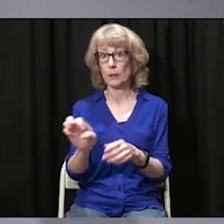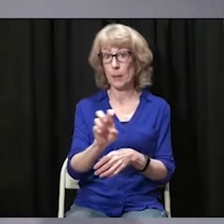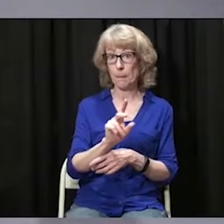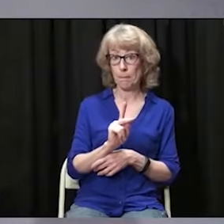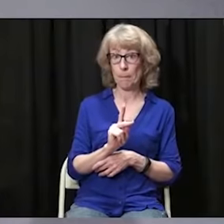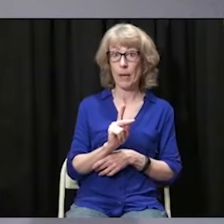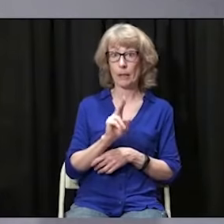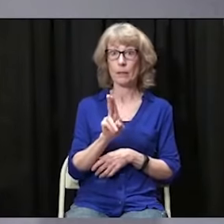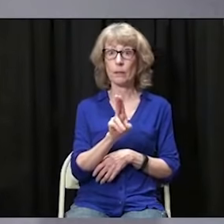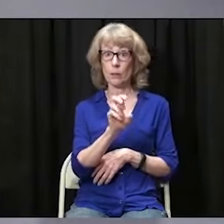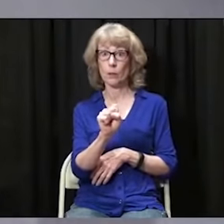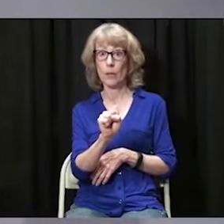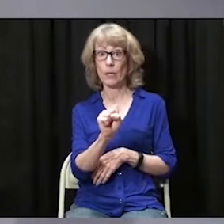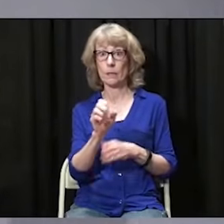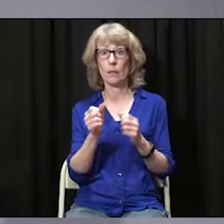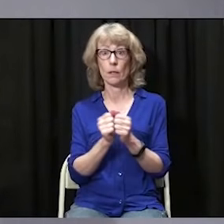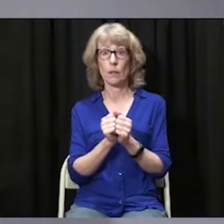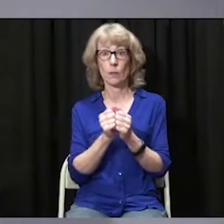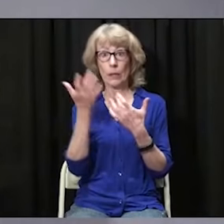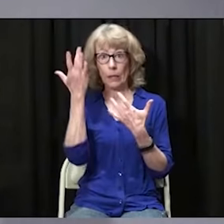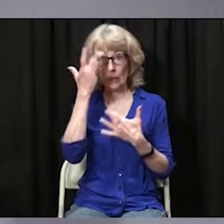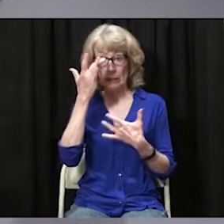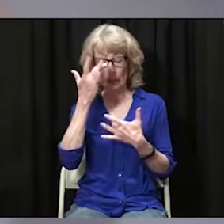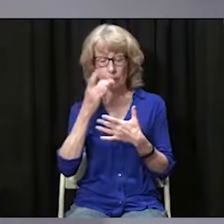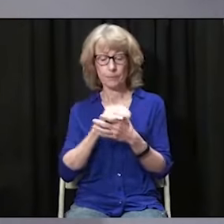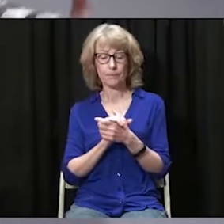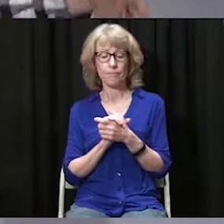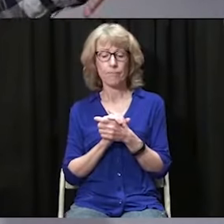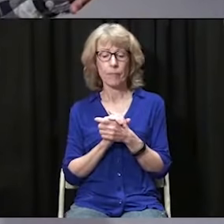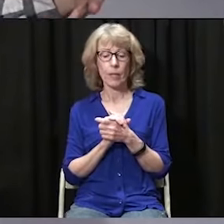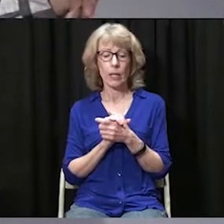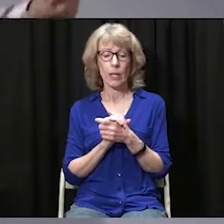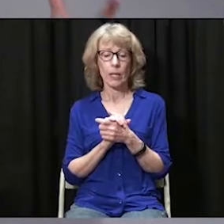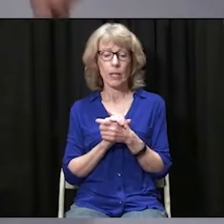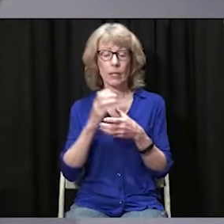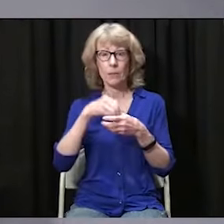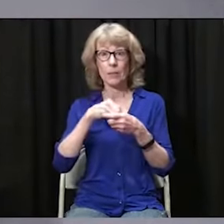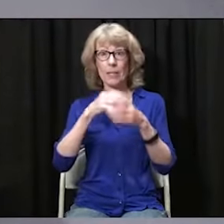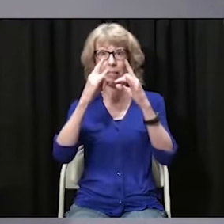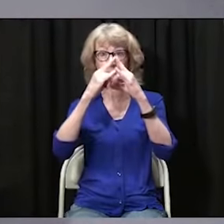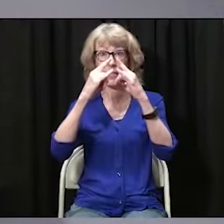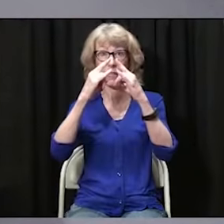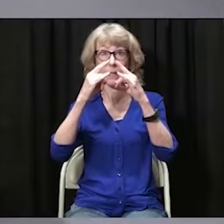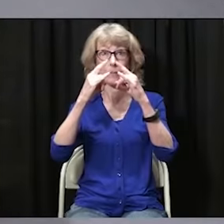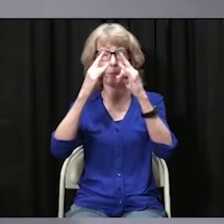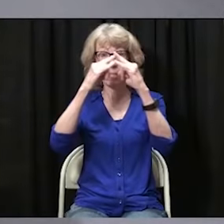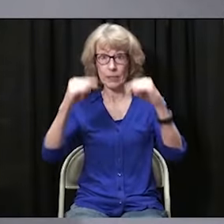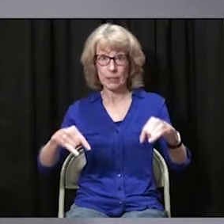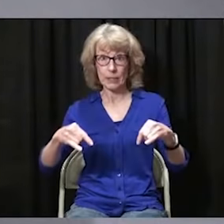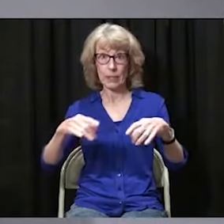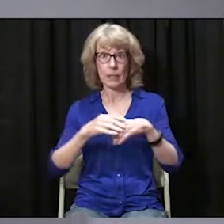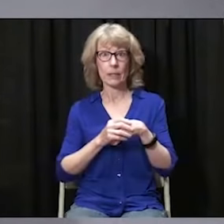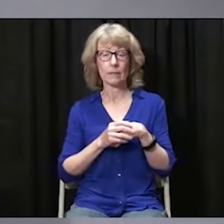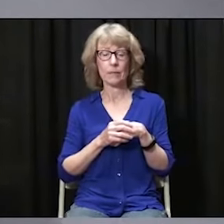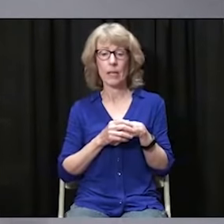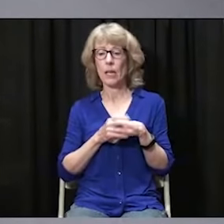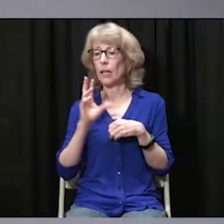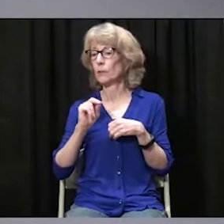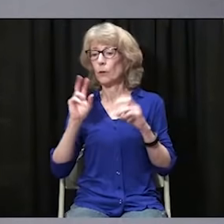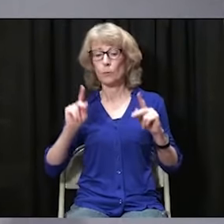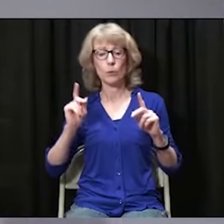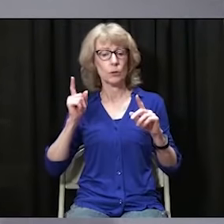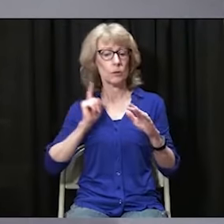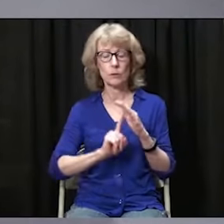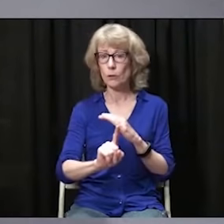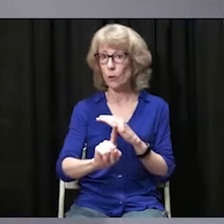so to treat him, they had all these tents and plastic tarps everywhere. The only people that could go into his room were doctors in hazmat suits.